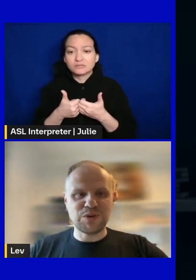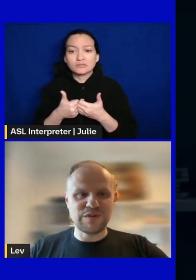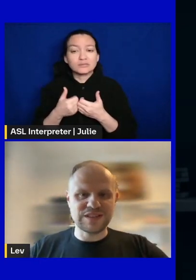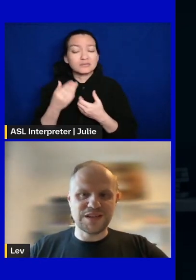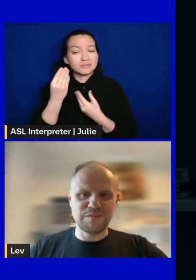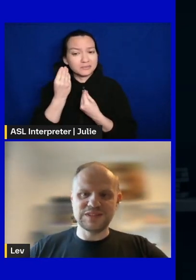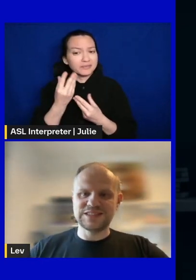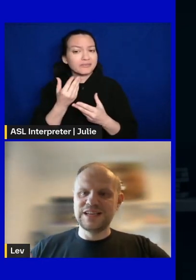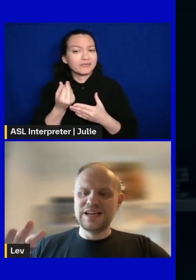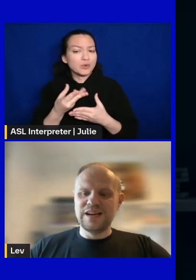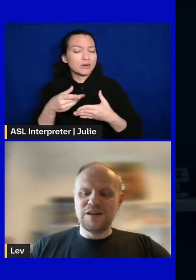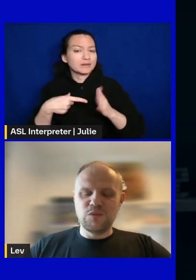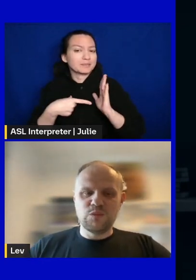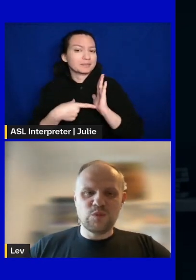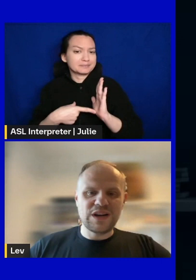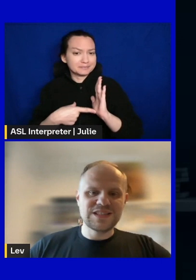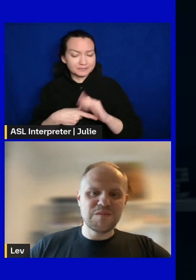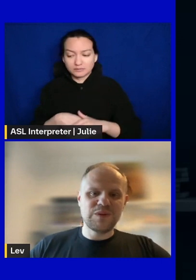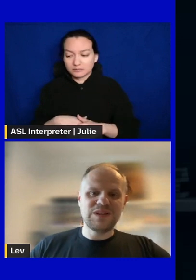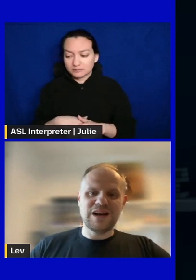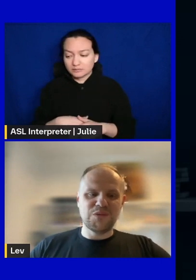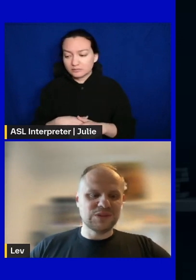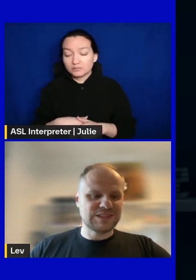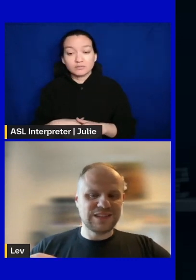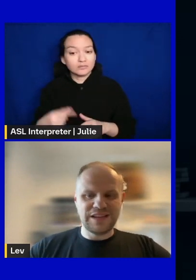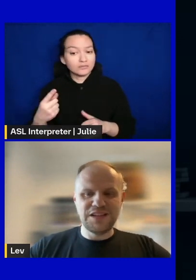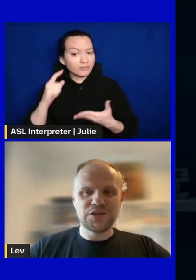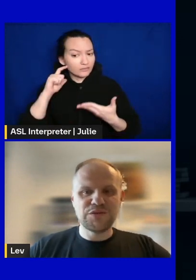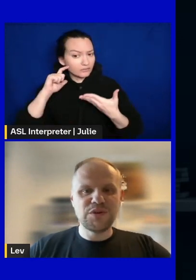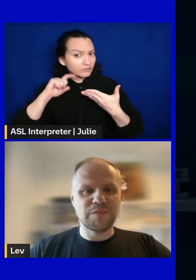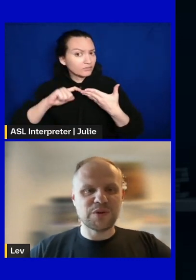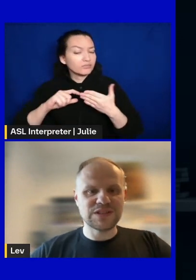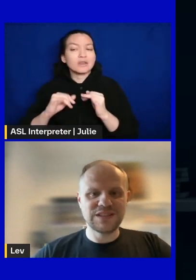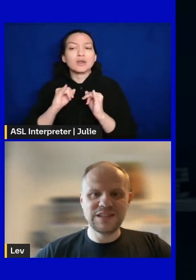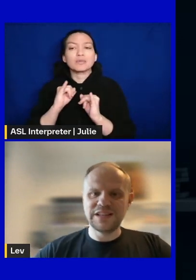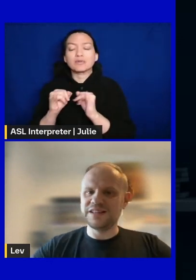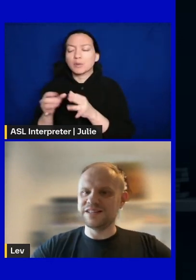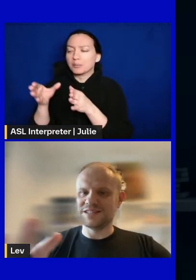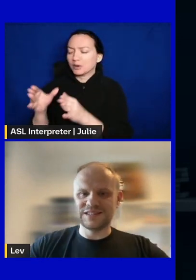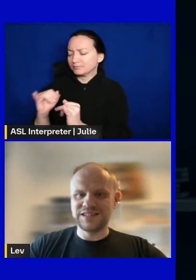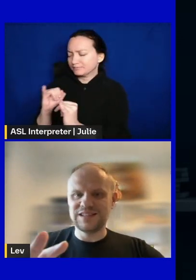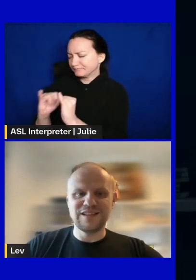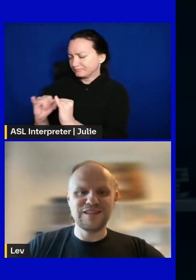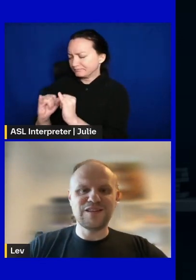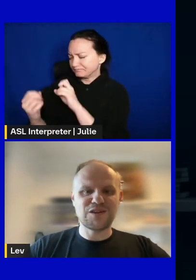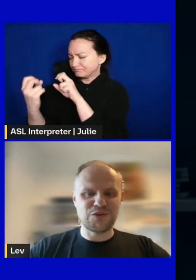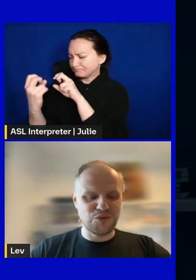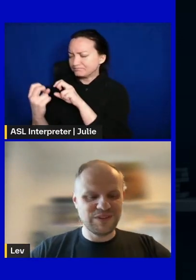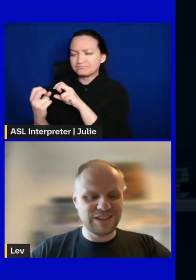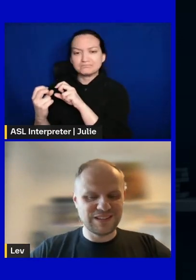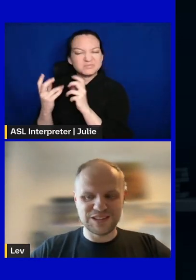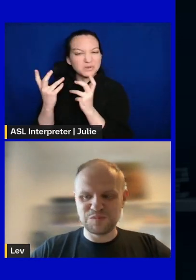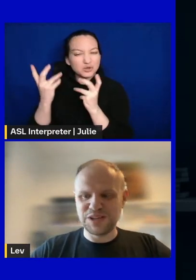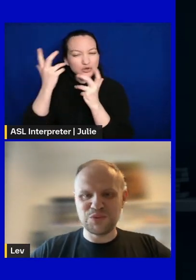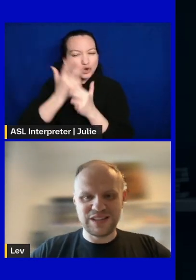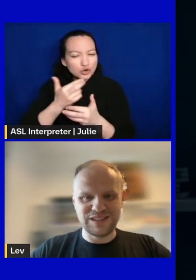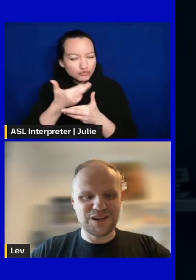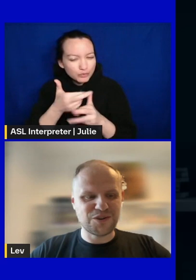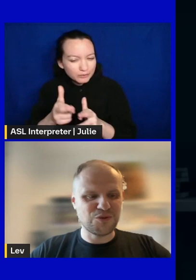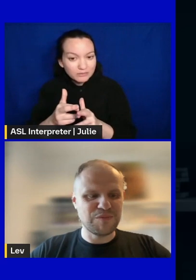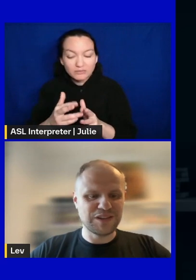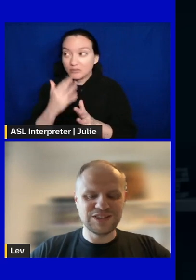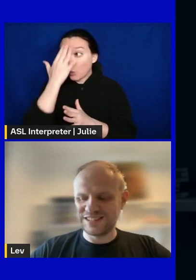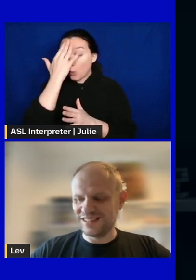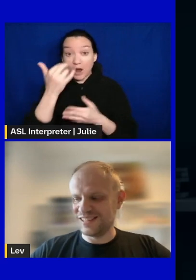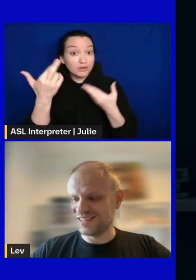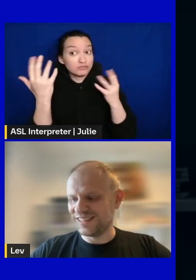you a couple of examples. One example, I was interviewing a person in this dark room, and I'll explain why the dark